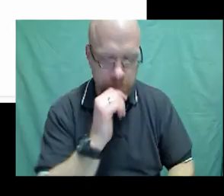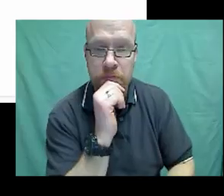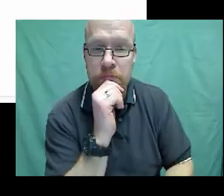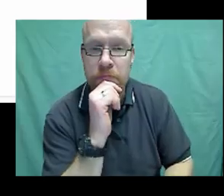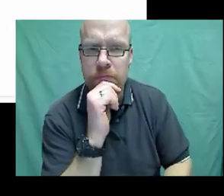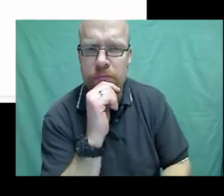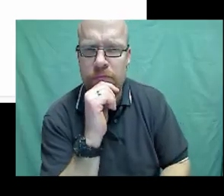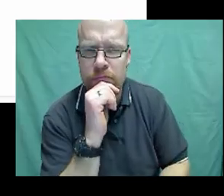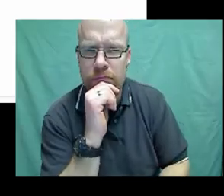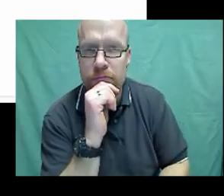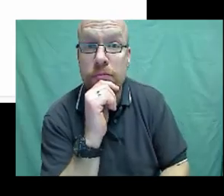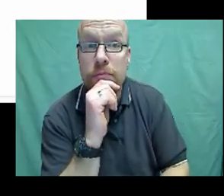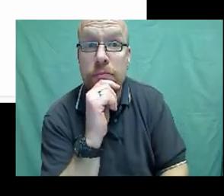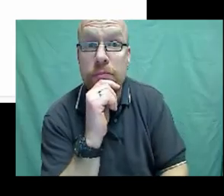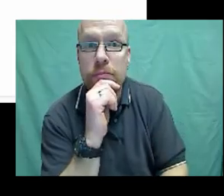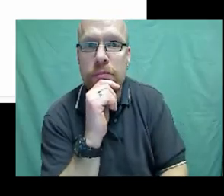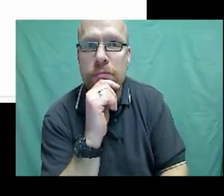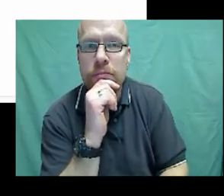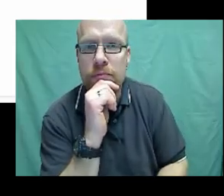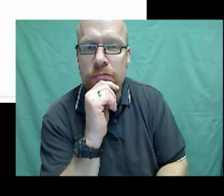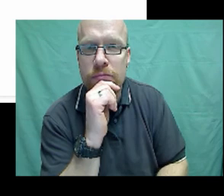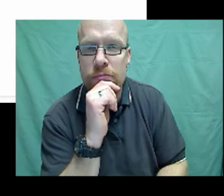and take my time.